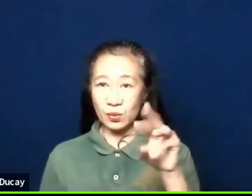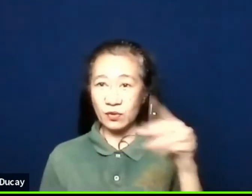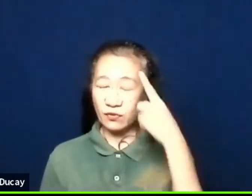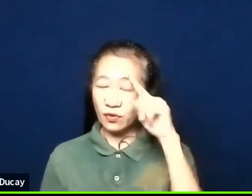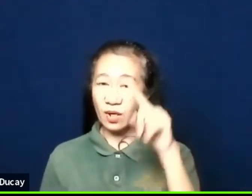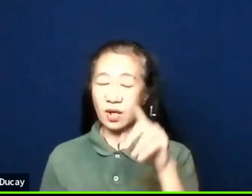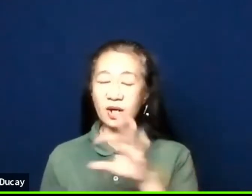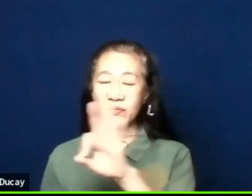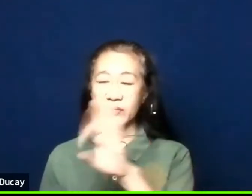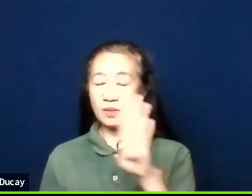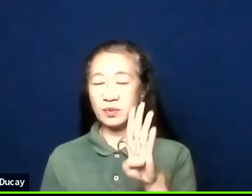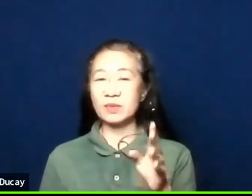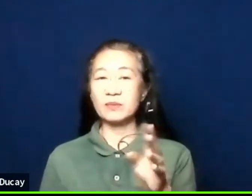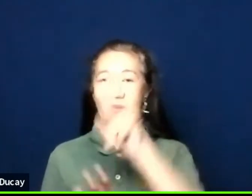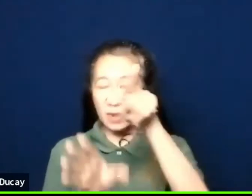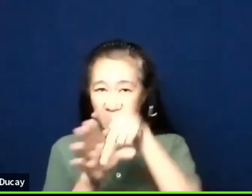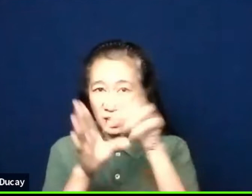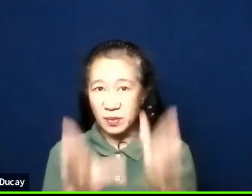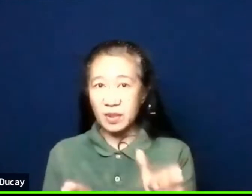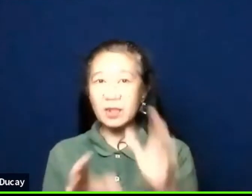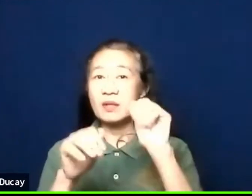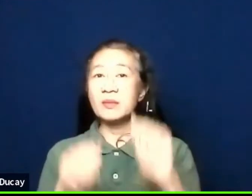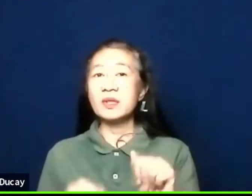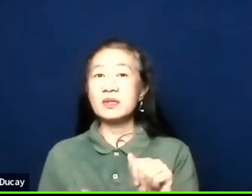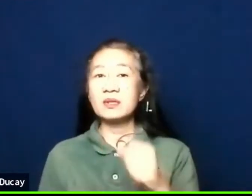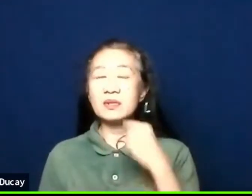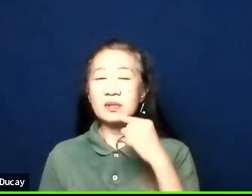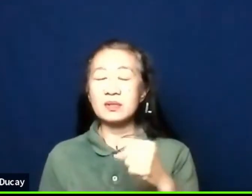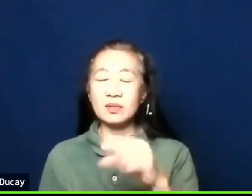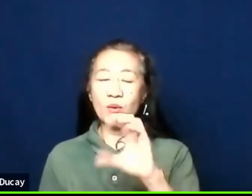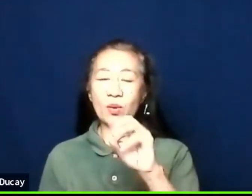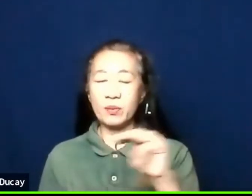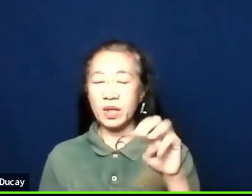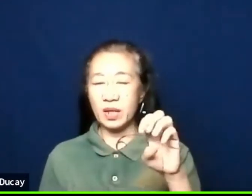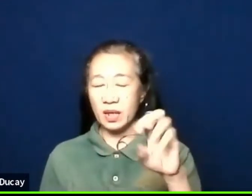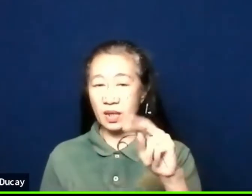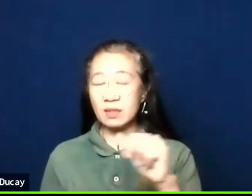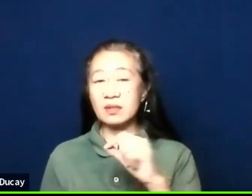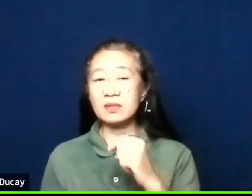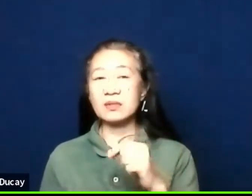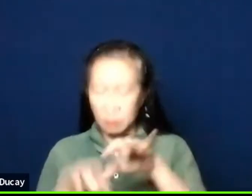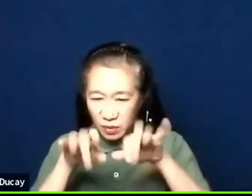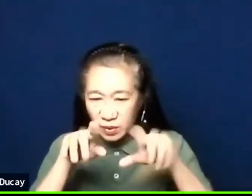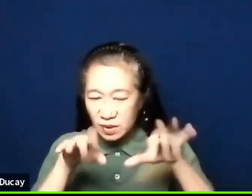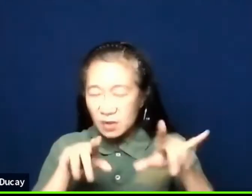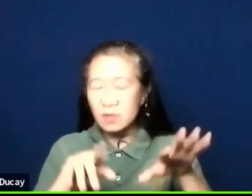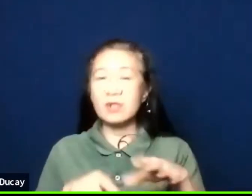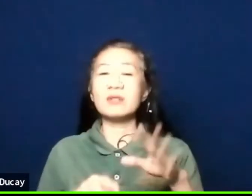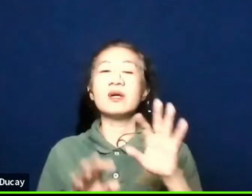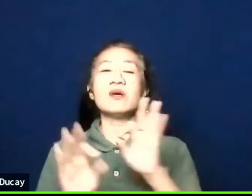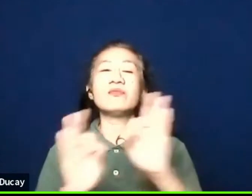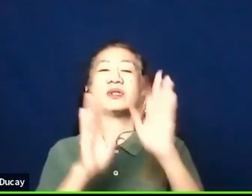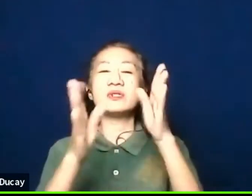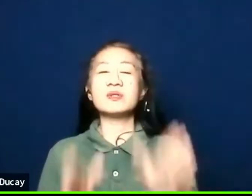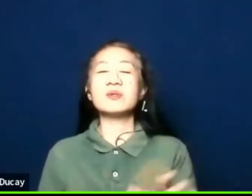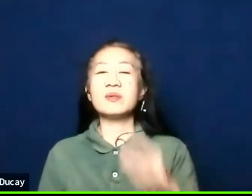Facebook participants, you can simply comment in our comment box and our facilitator, Miss